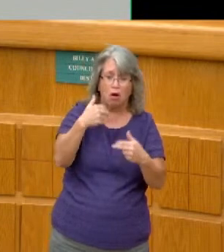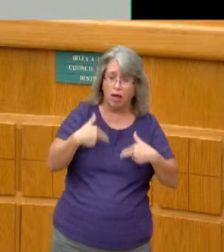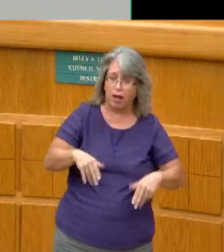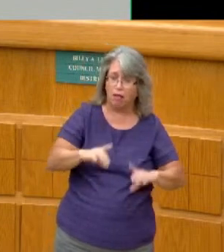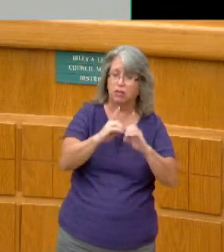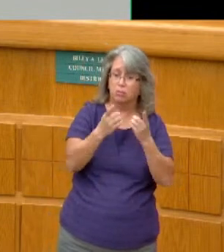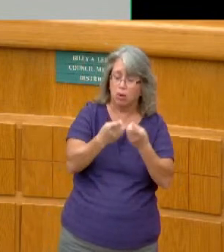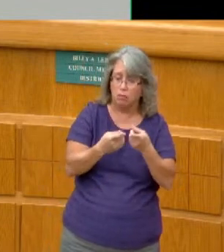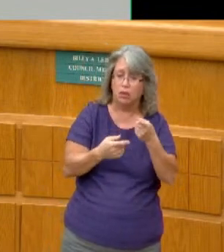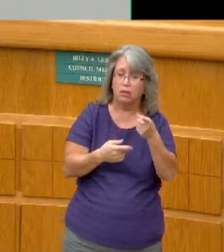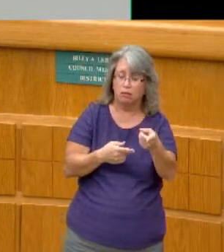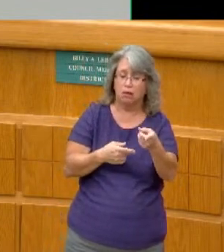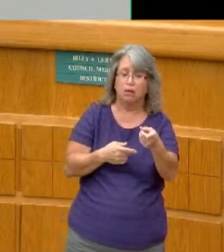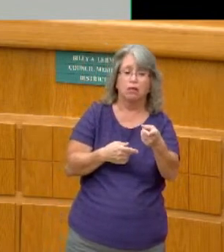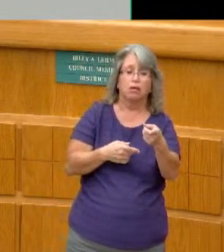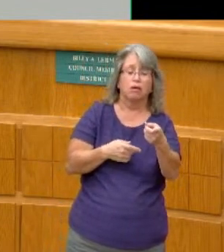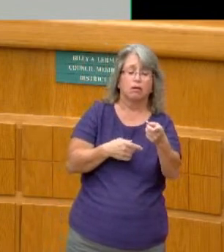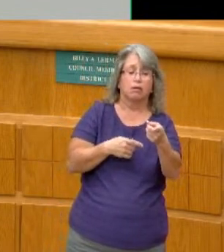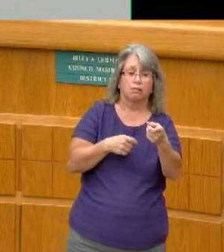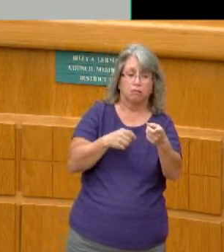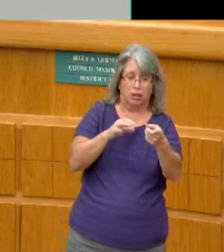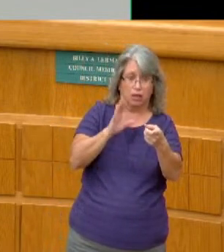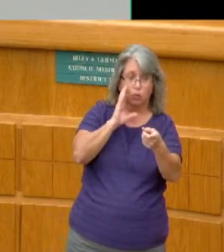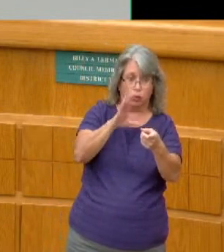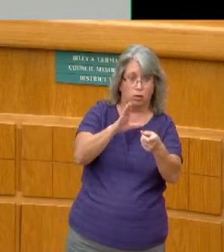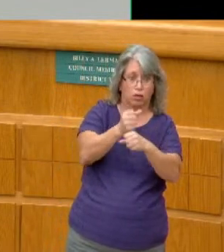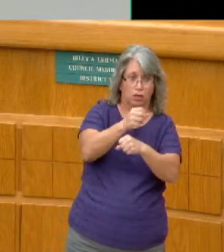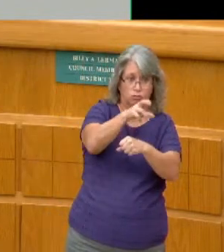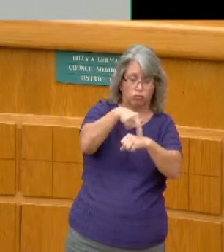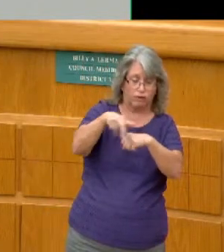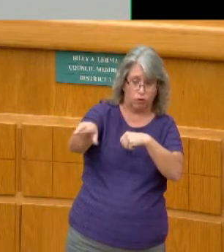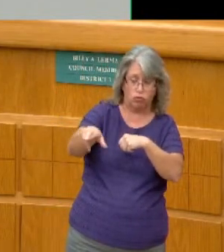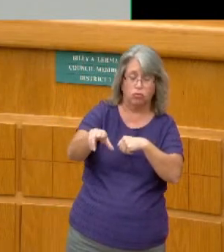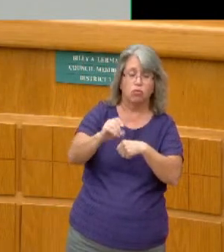in, or you can get your doctor to refer you.